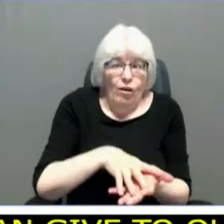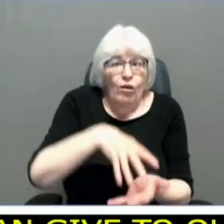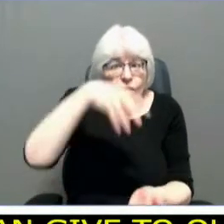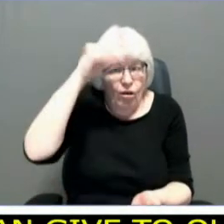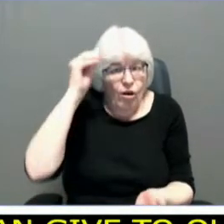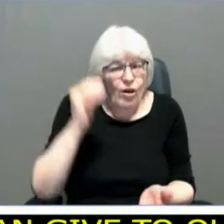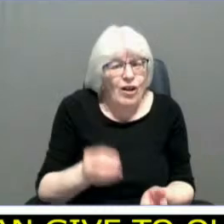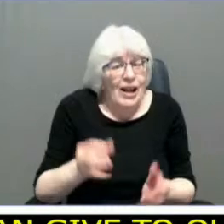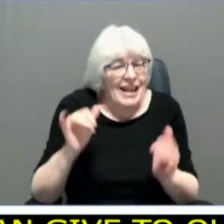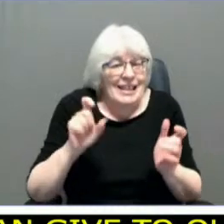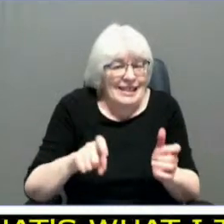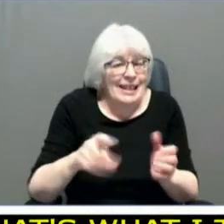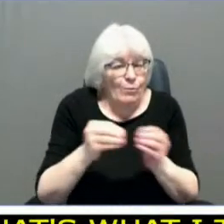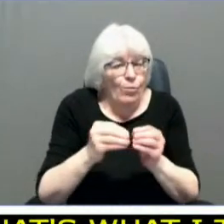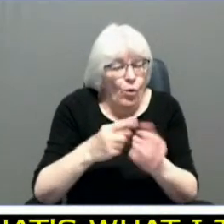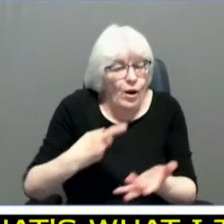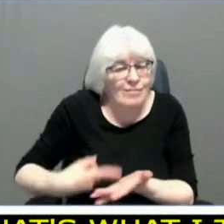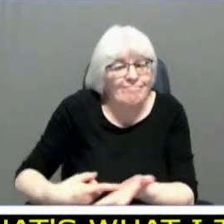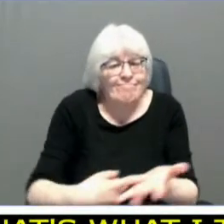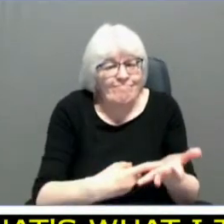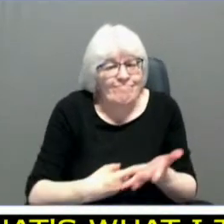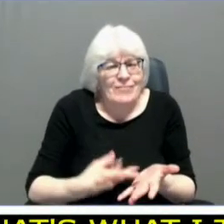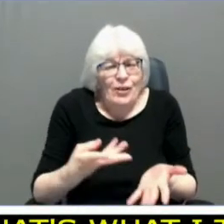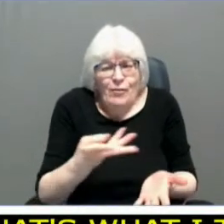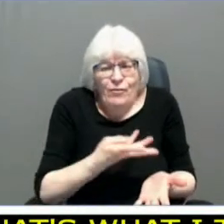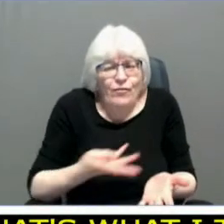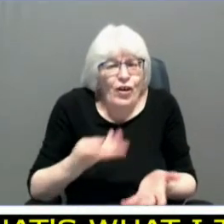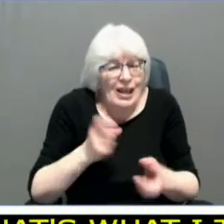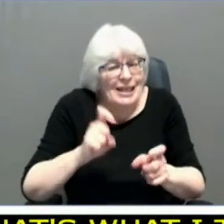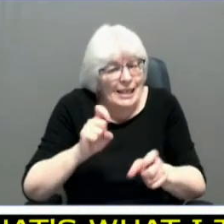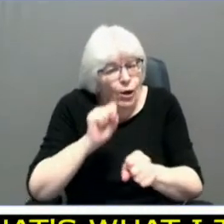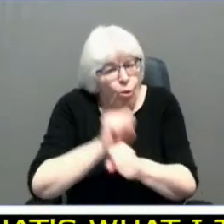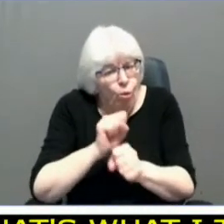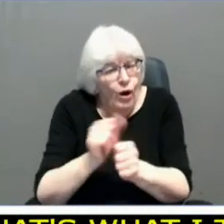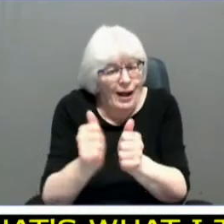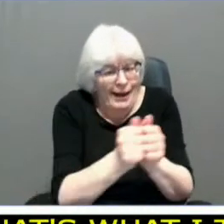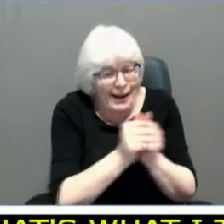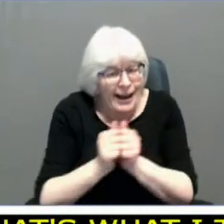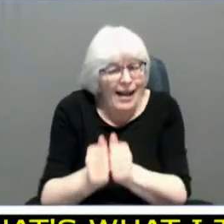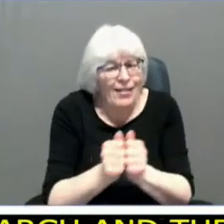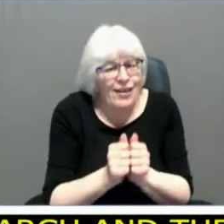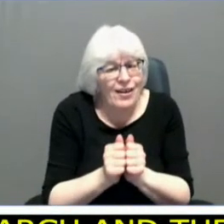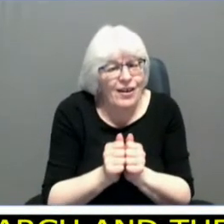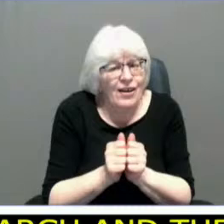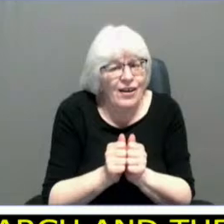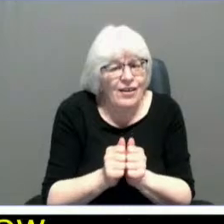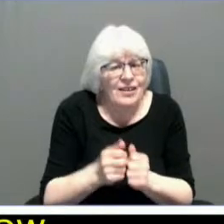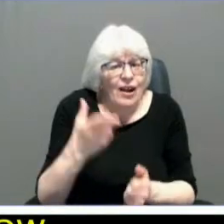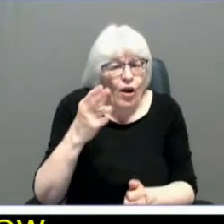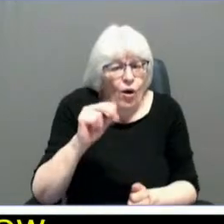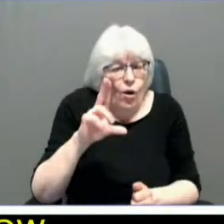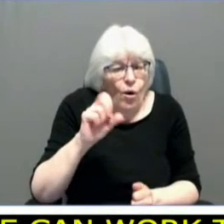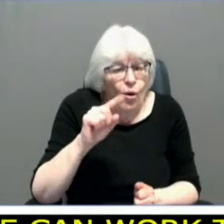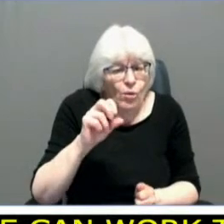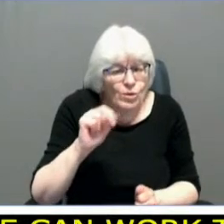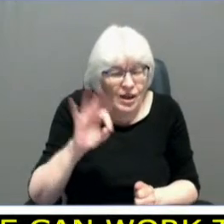both Premier Furey and Premier Houston highlighted. I guess from New Brunswick's perspective,